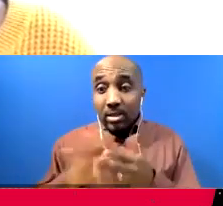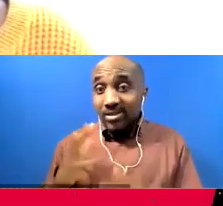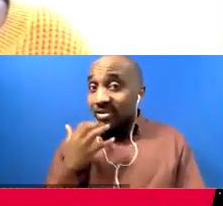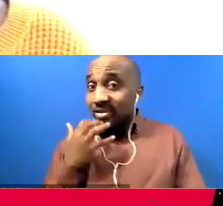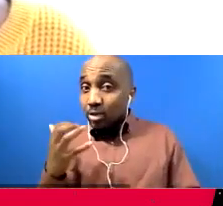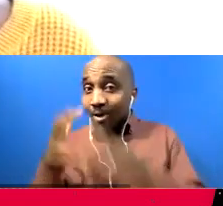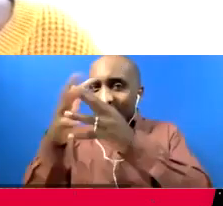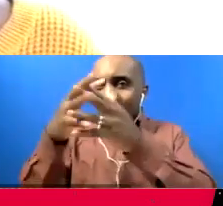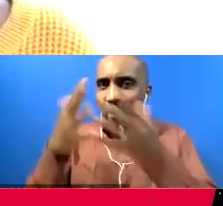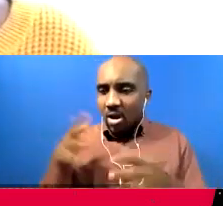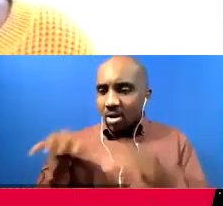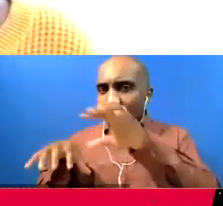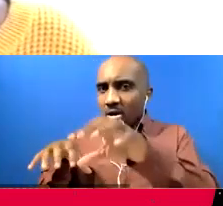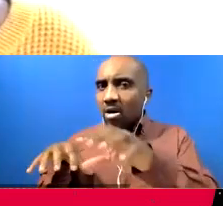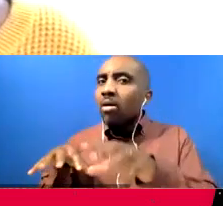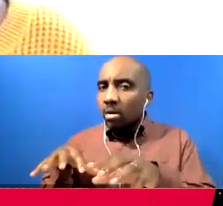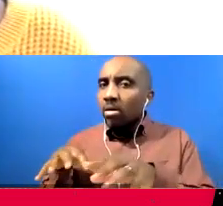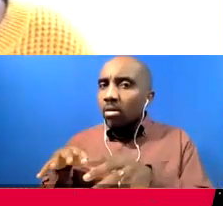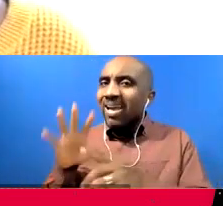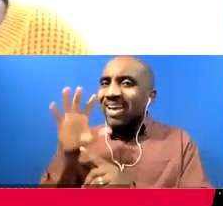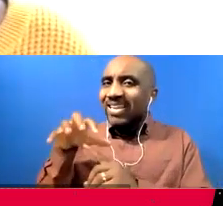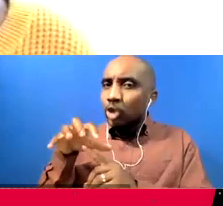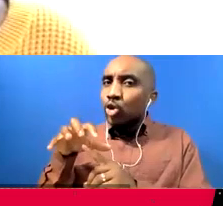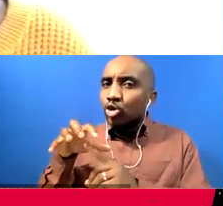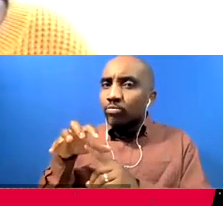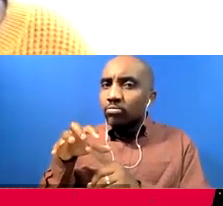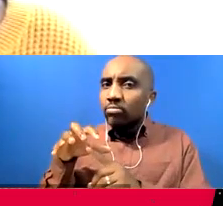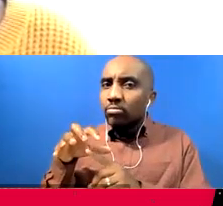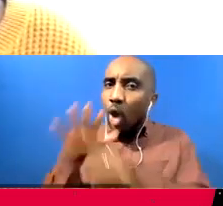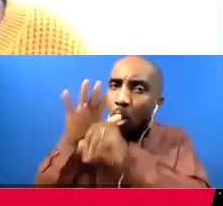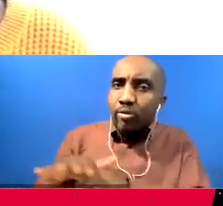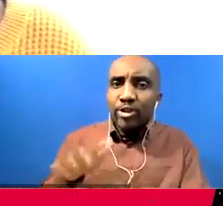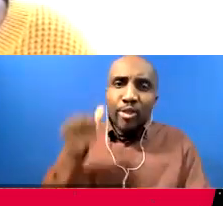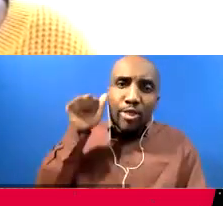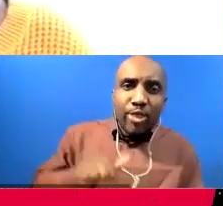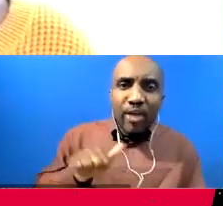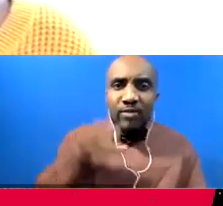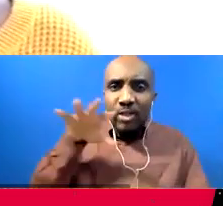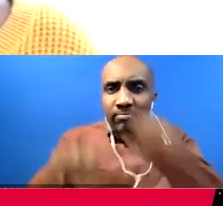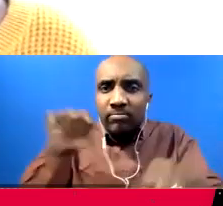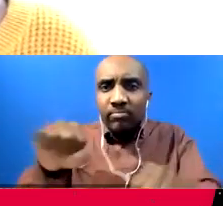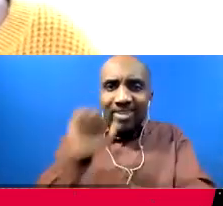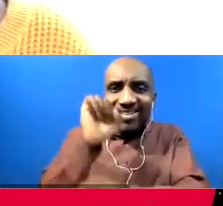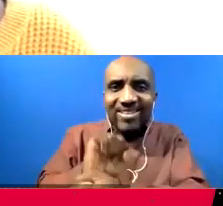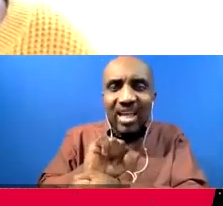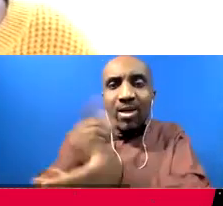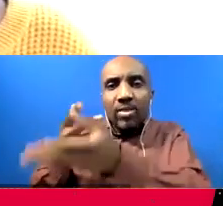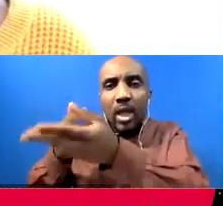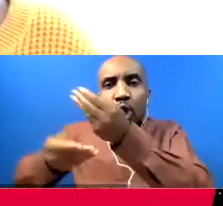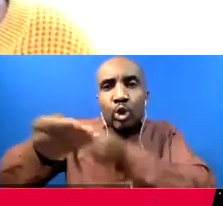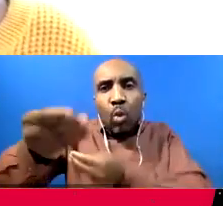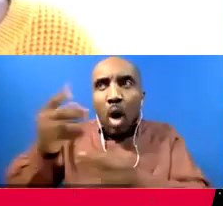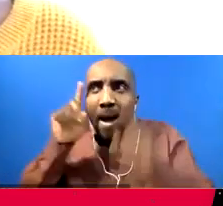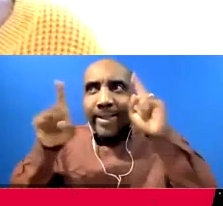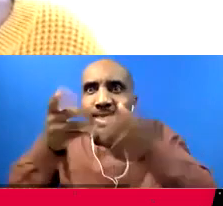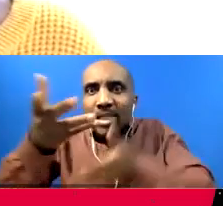racist states founded on things like oppression, theft, colonization, and in the US's case, enslavement, are swapping tactics and ideas with